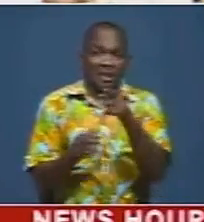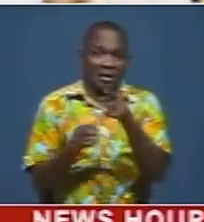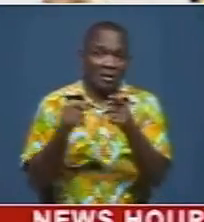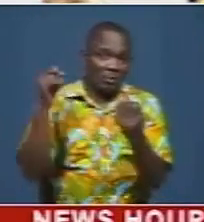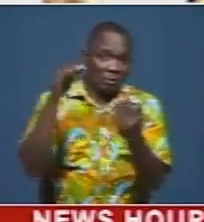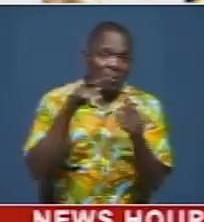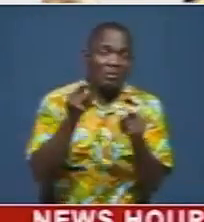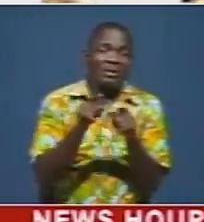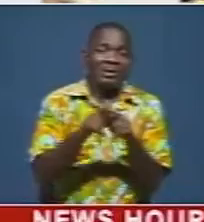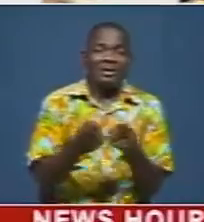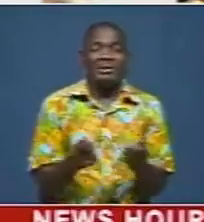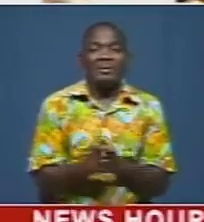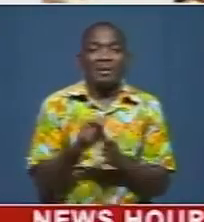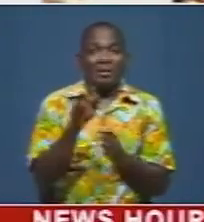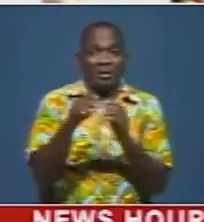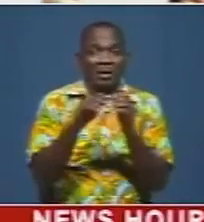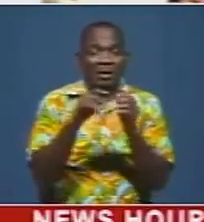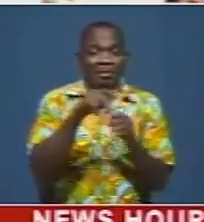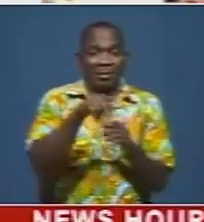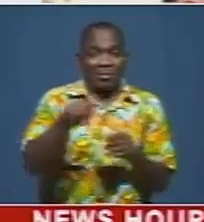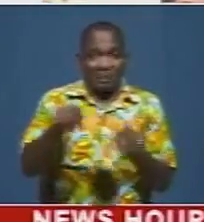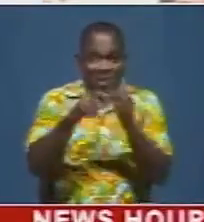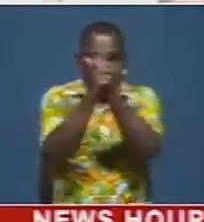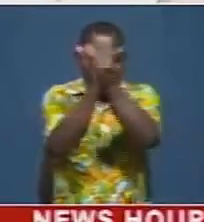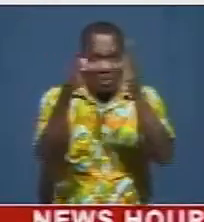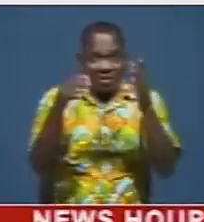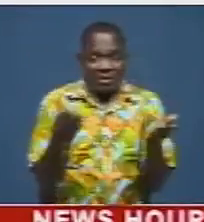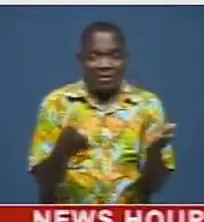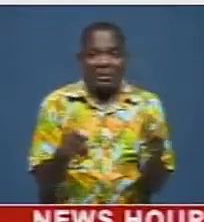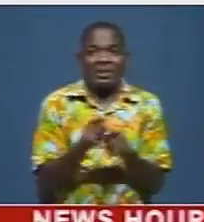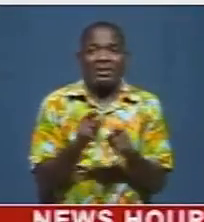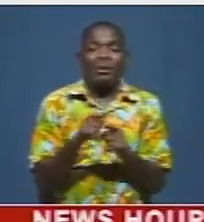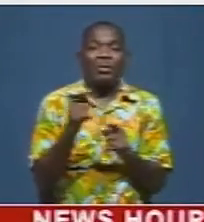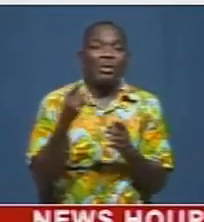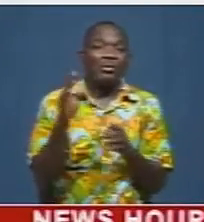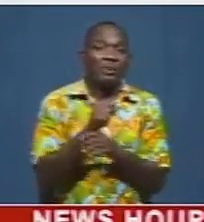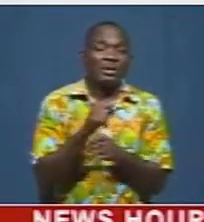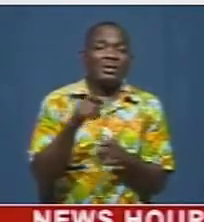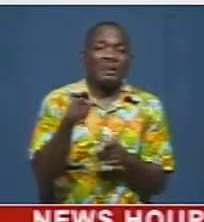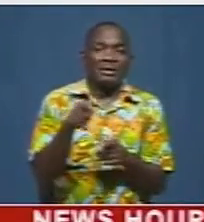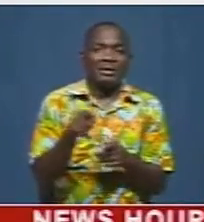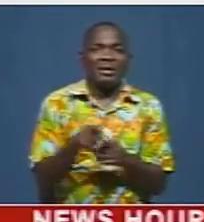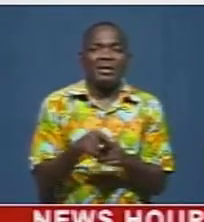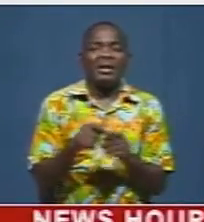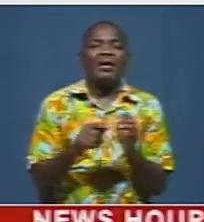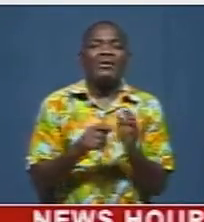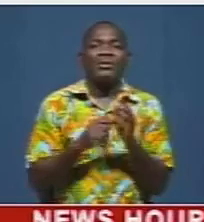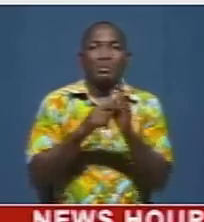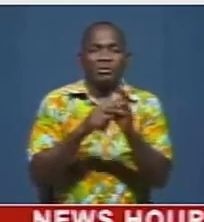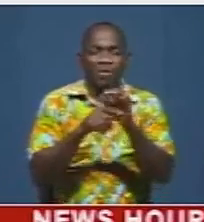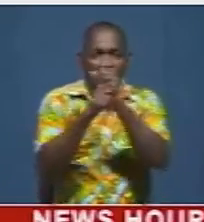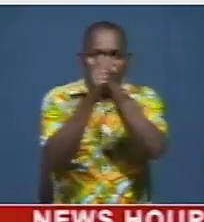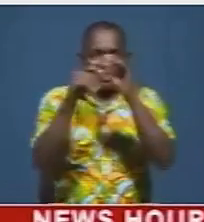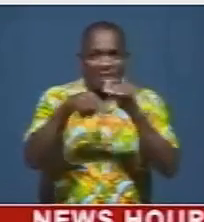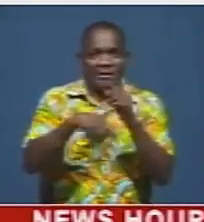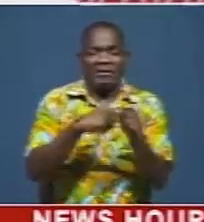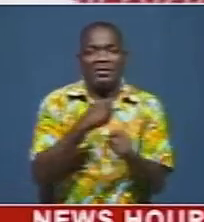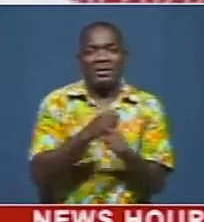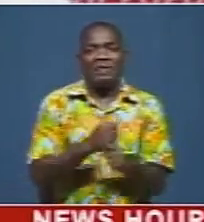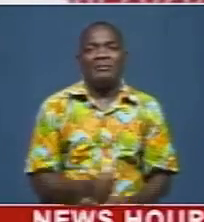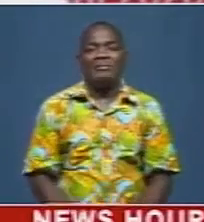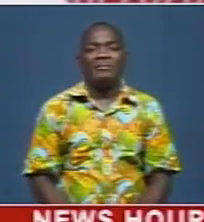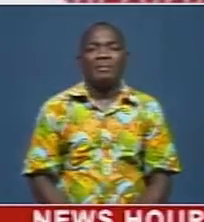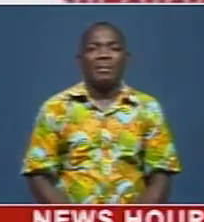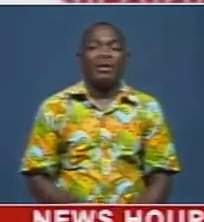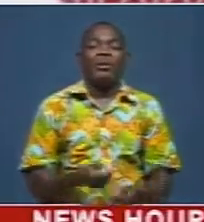also outlined the vision of the Progressive People's Party when elected to the highest office of the land on December 7.